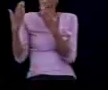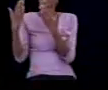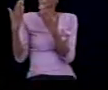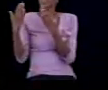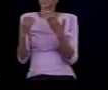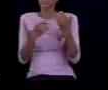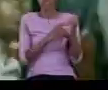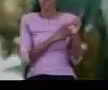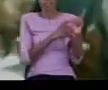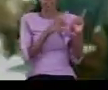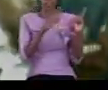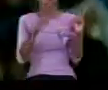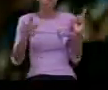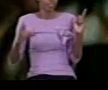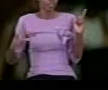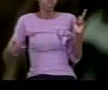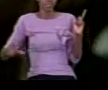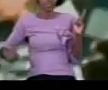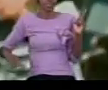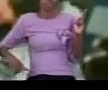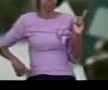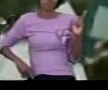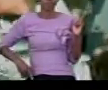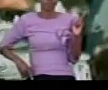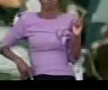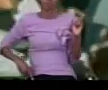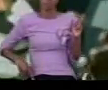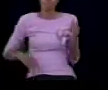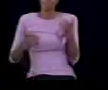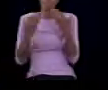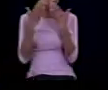Thank you, Lord.